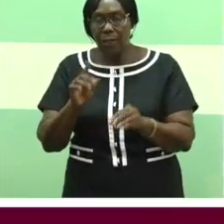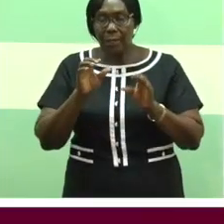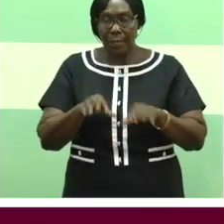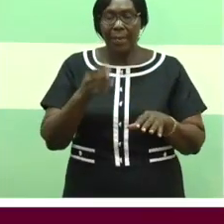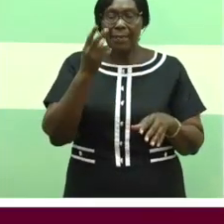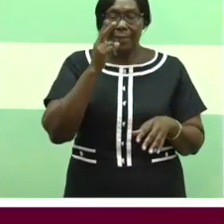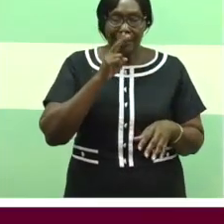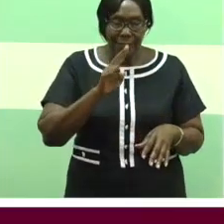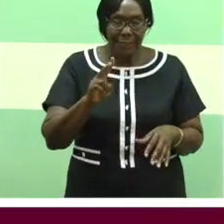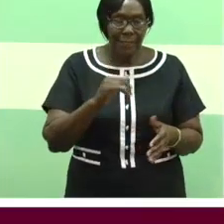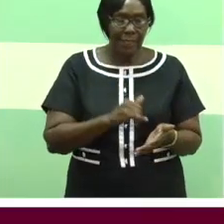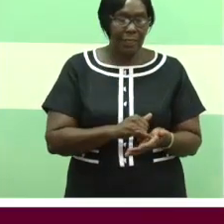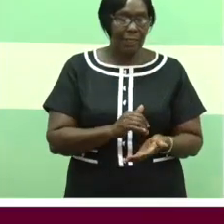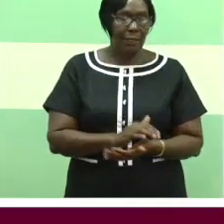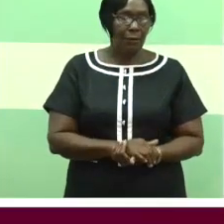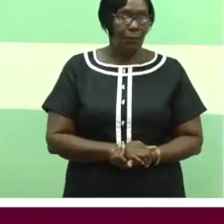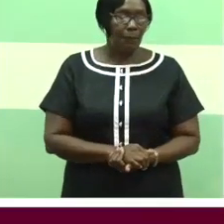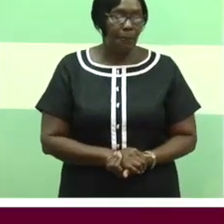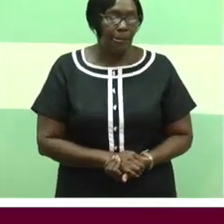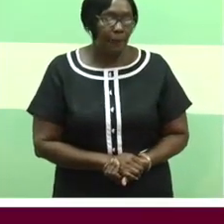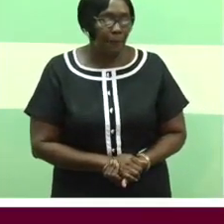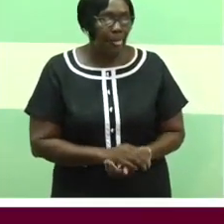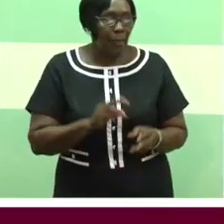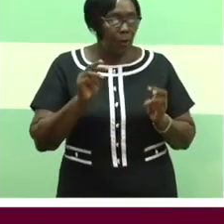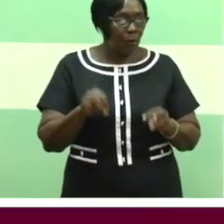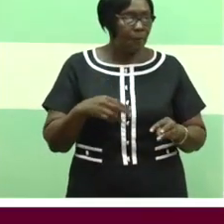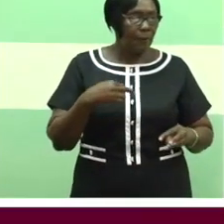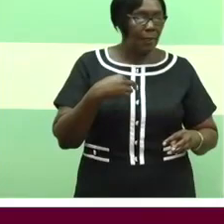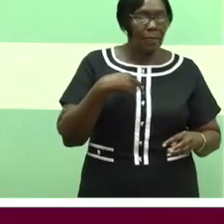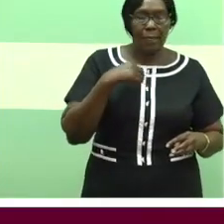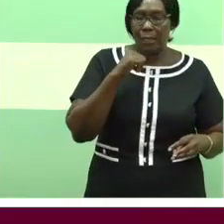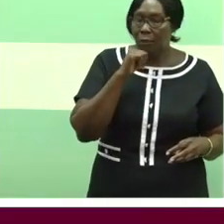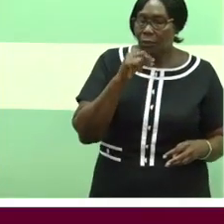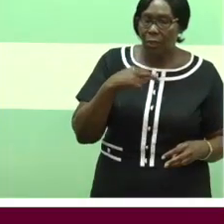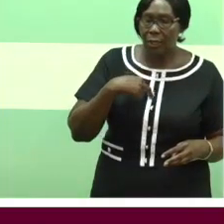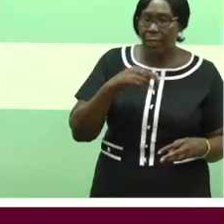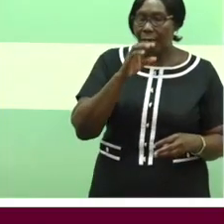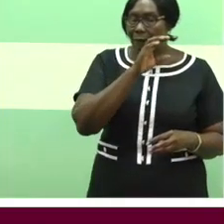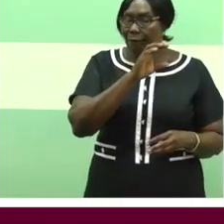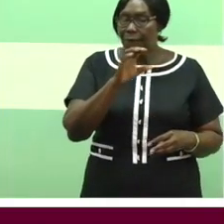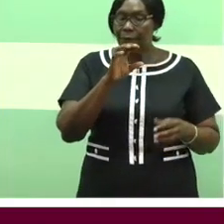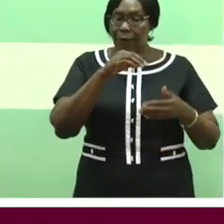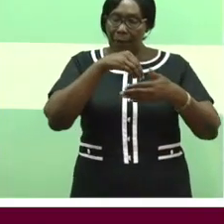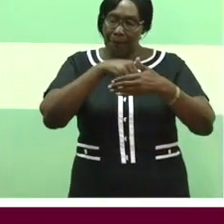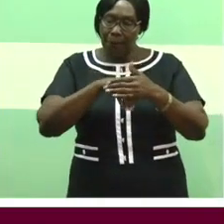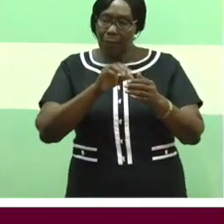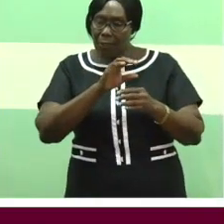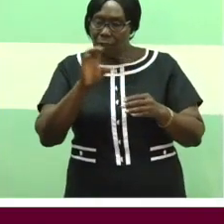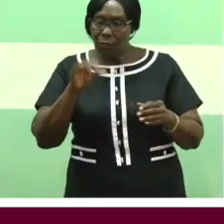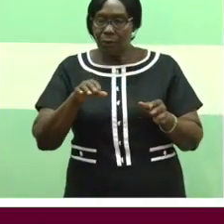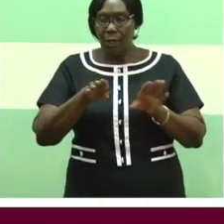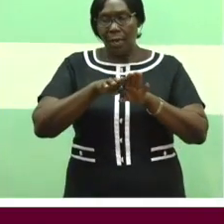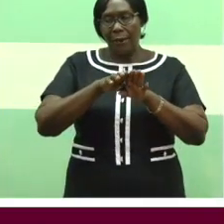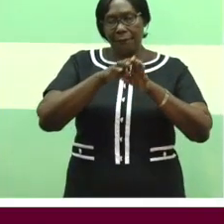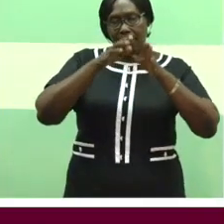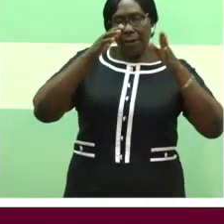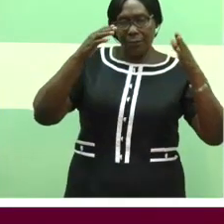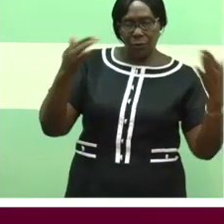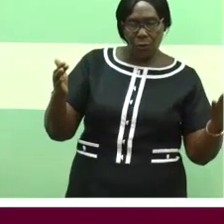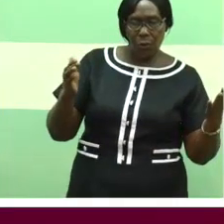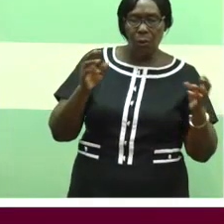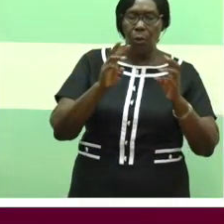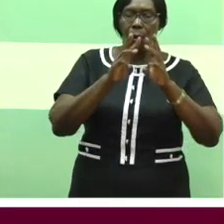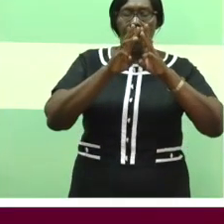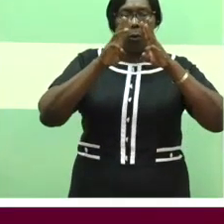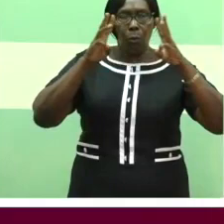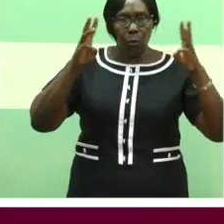can see it. All right, so you may not have your pocket chart, but you may have a door or a